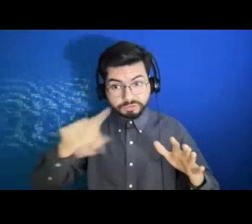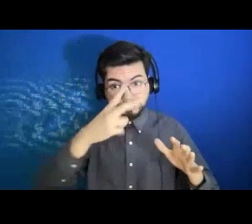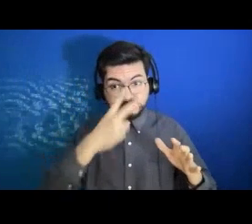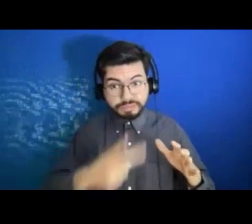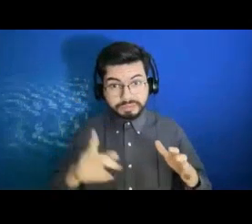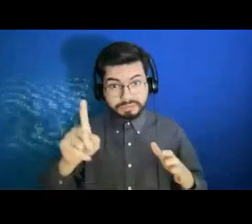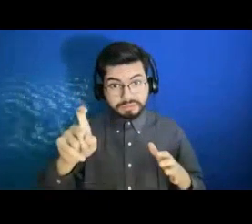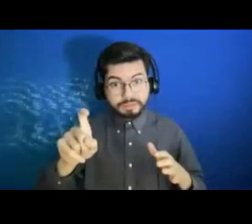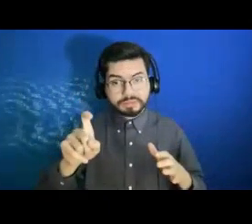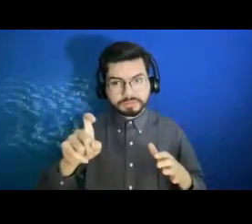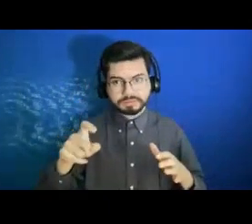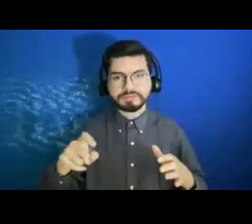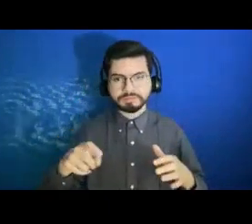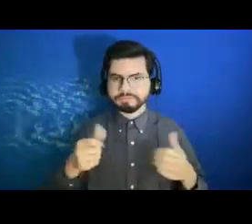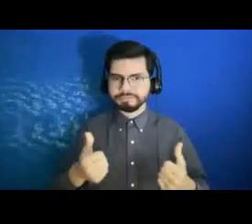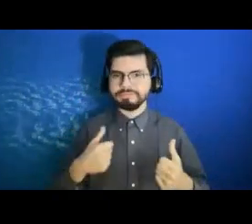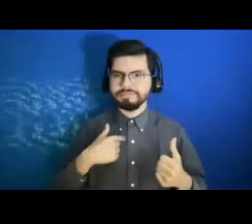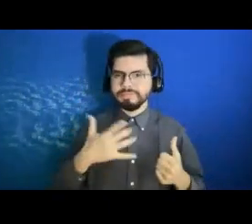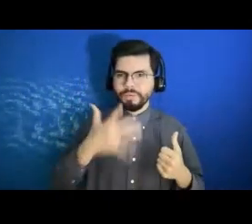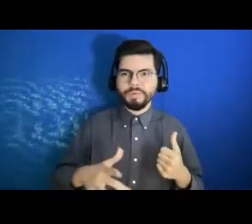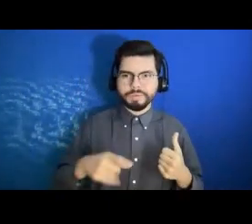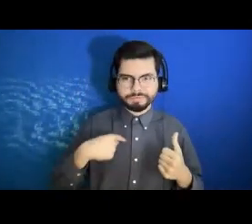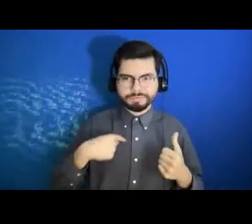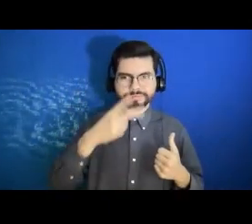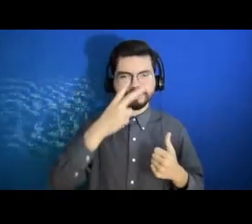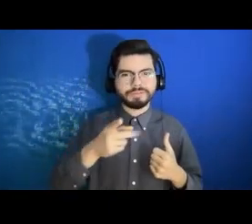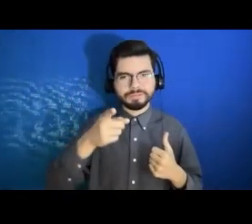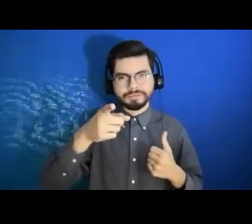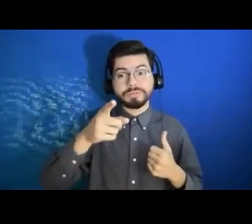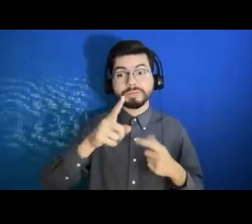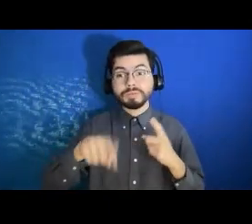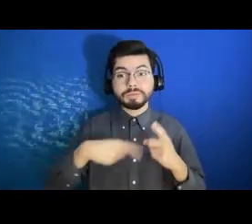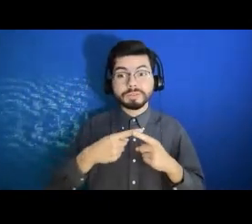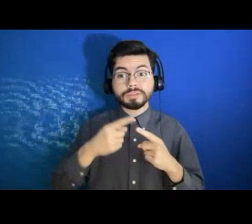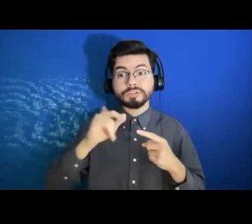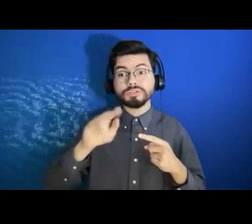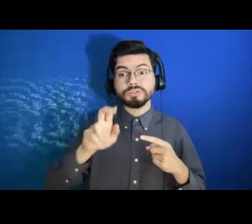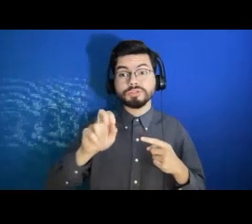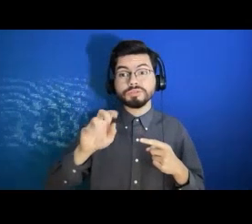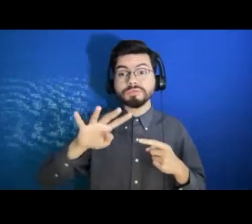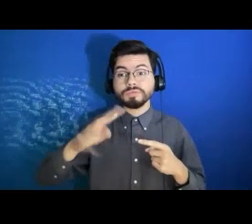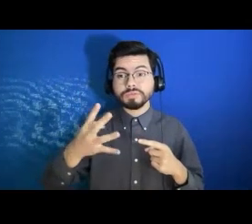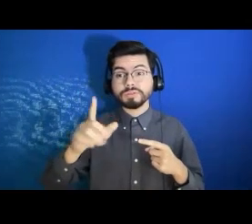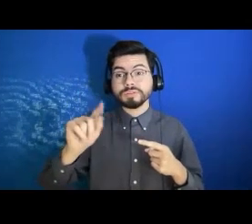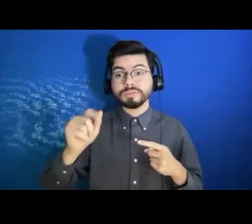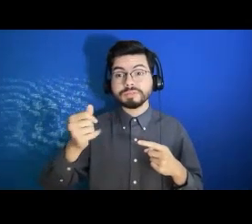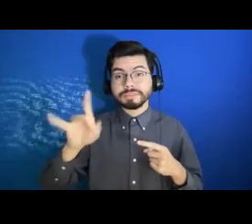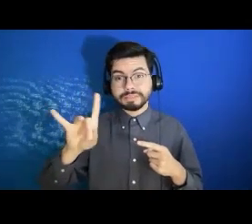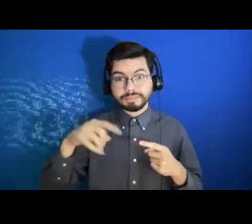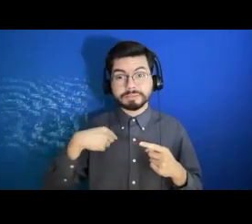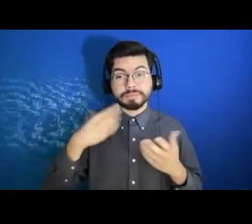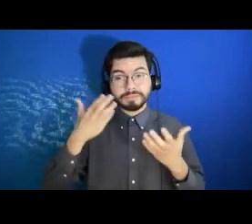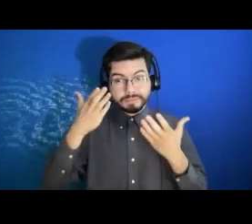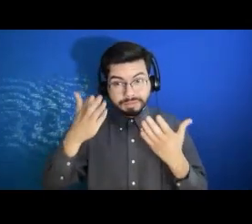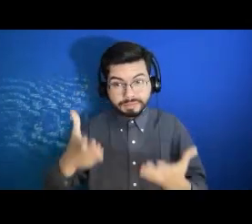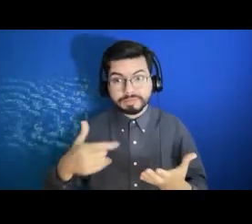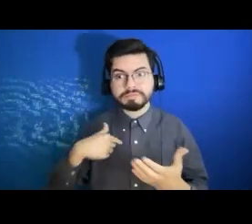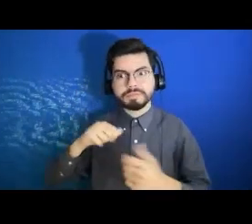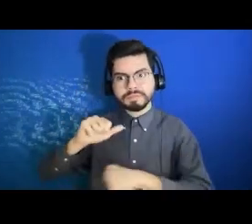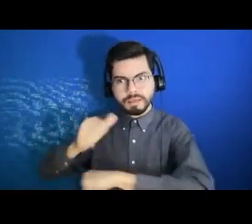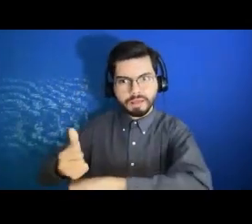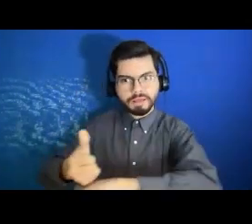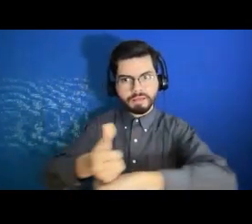I was lucky to see this one, on June 4th, 2018. I was there putting in instrumentation and it went